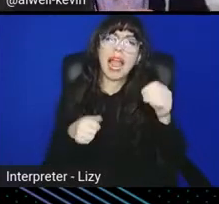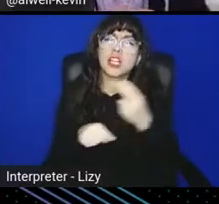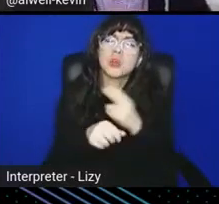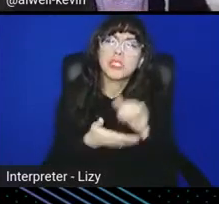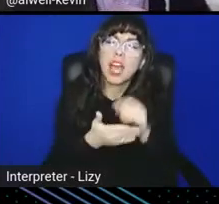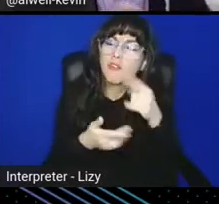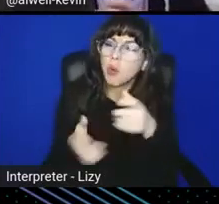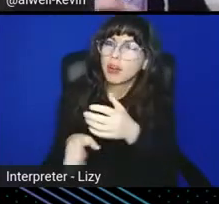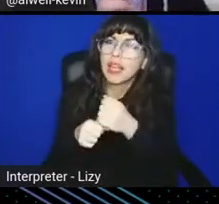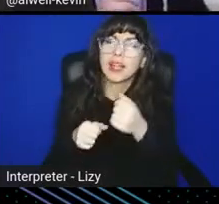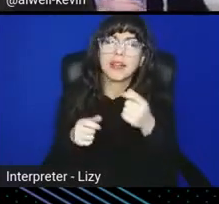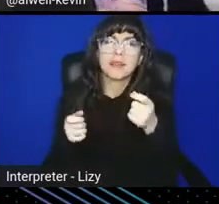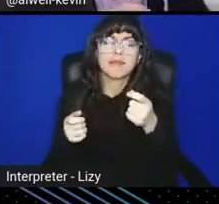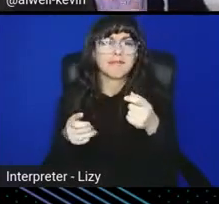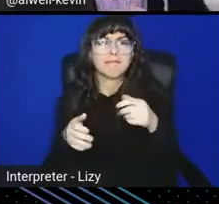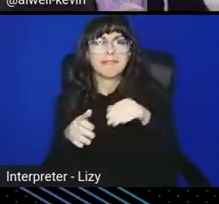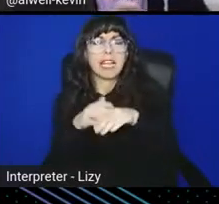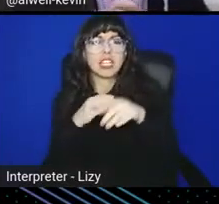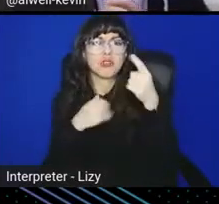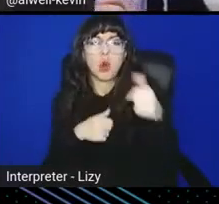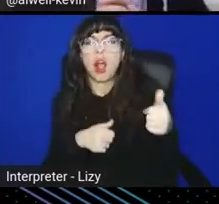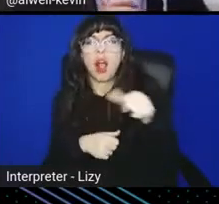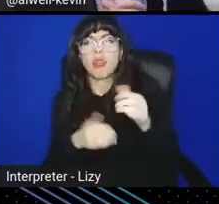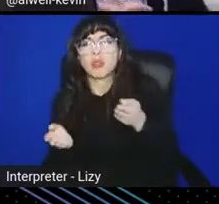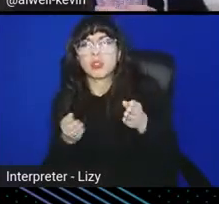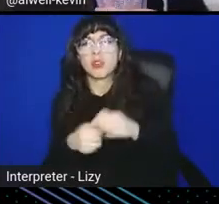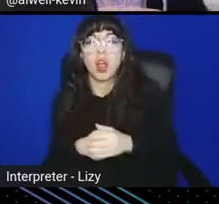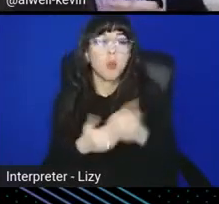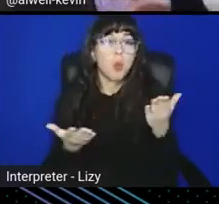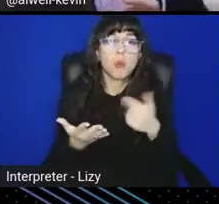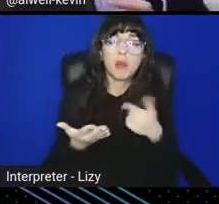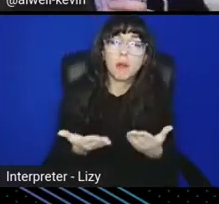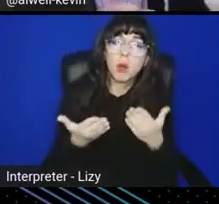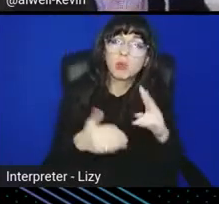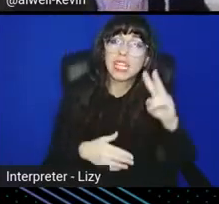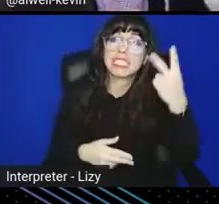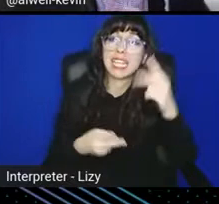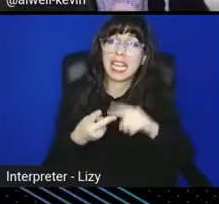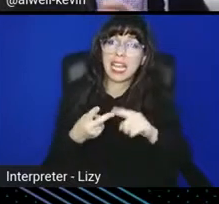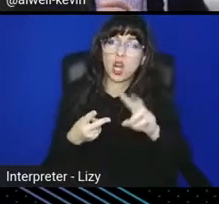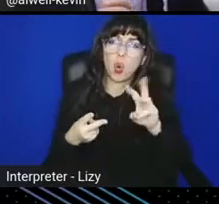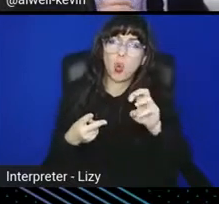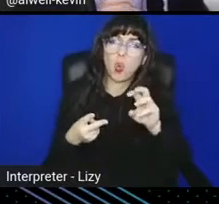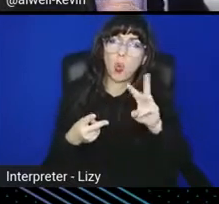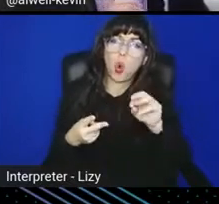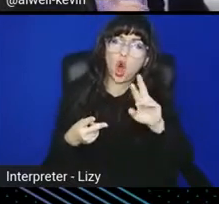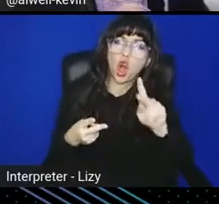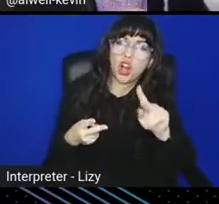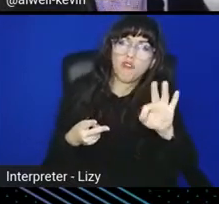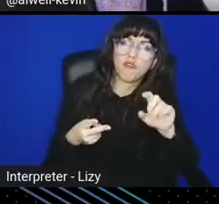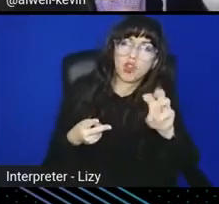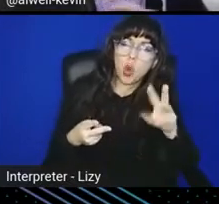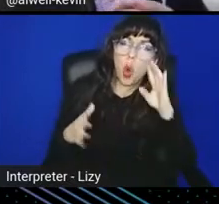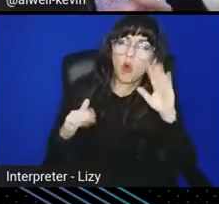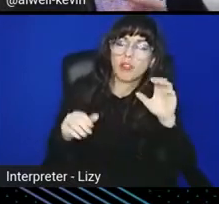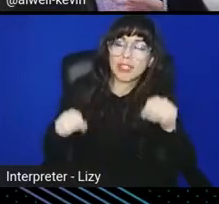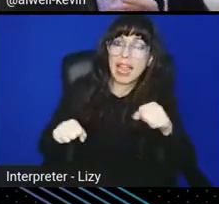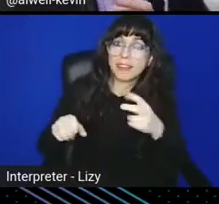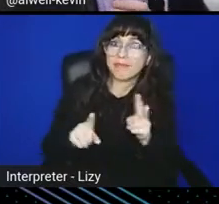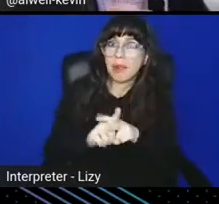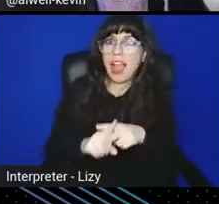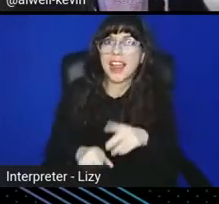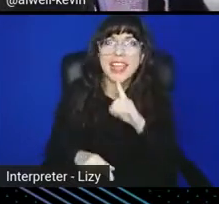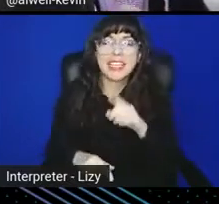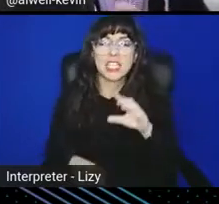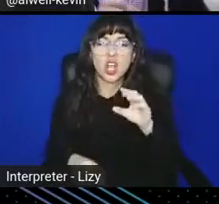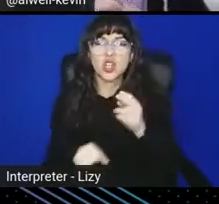services. And so what we're proposing as a secondary workflow that hopefully you can consider adopting at scale is to use